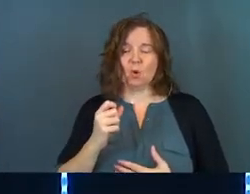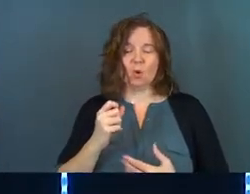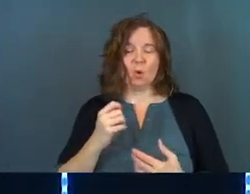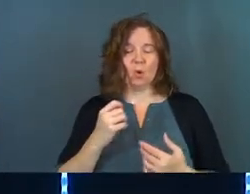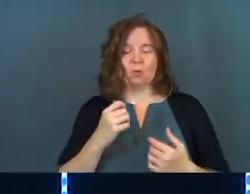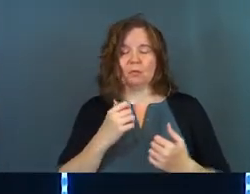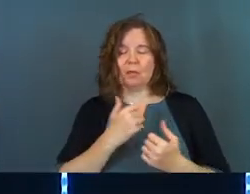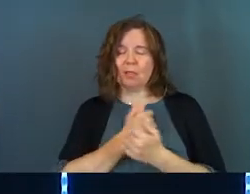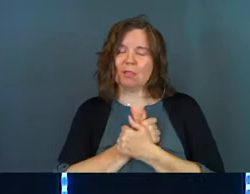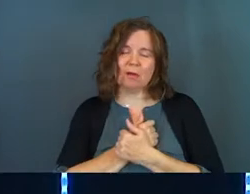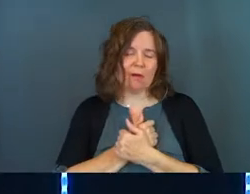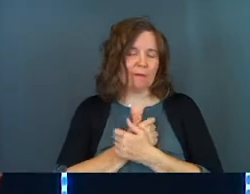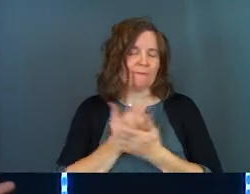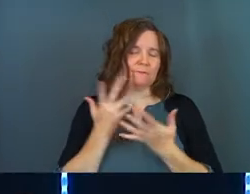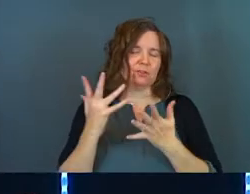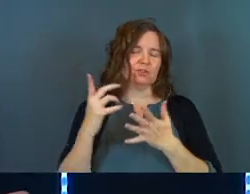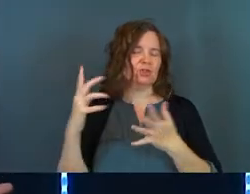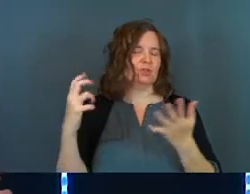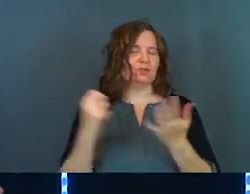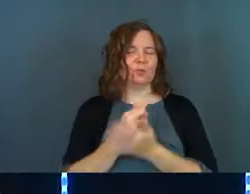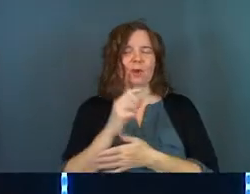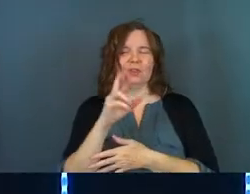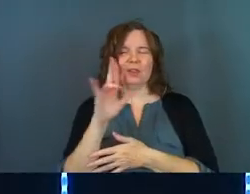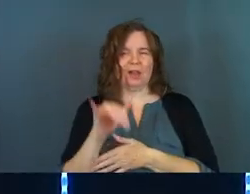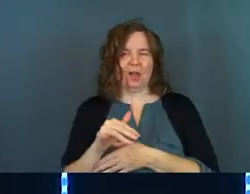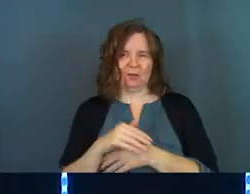crazy deeply loved, you won the lottery.